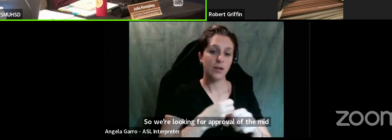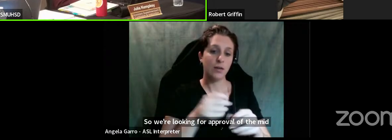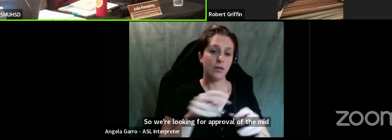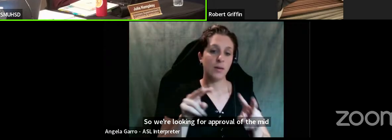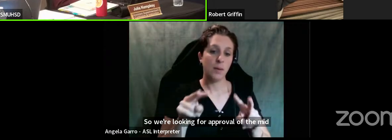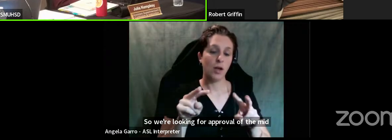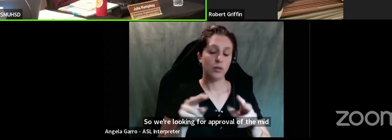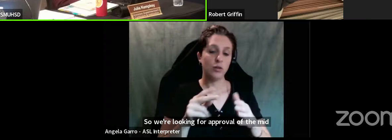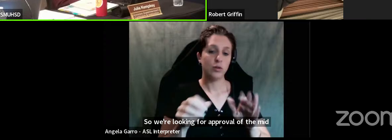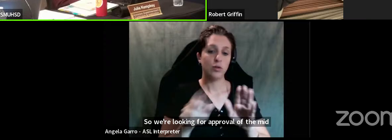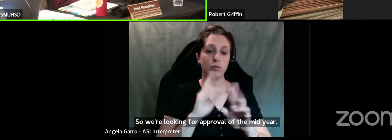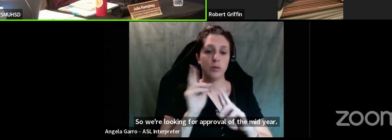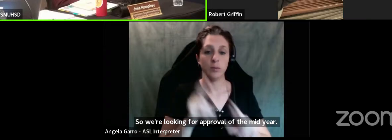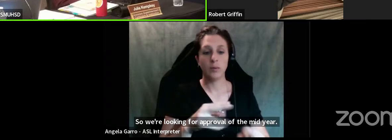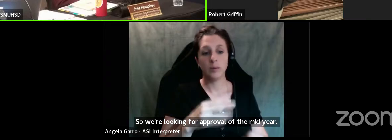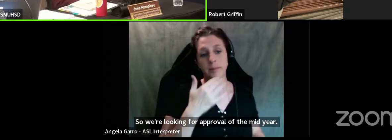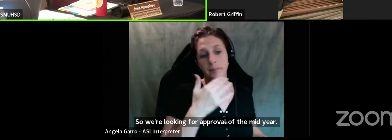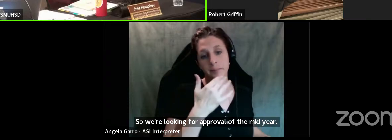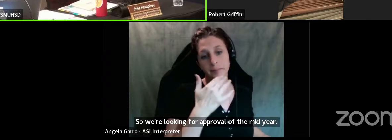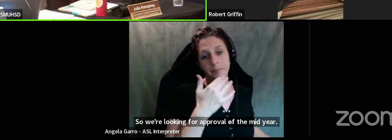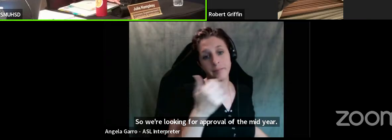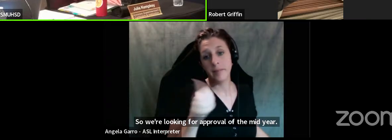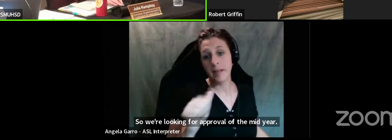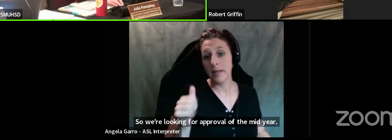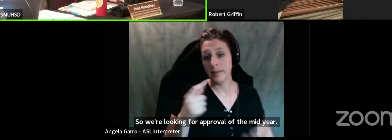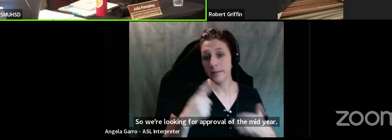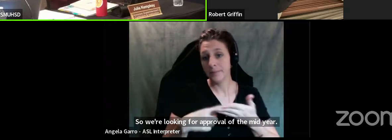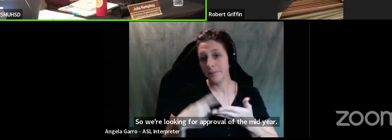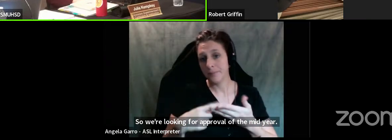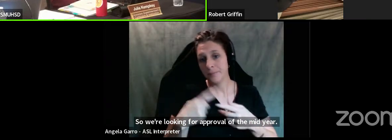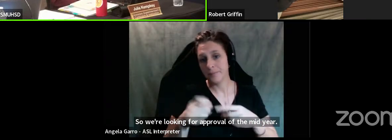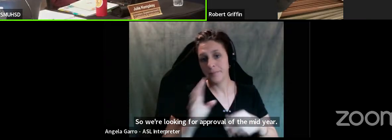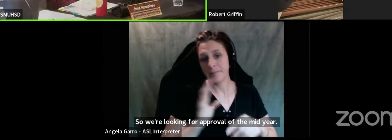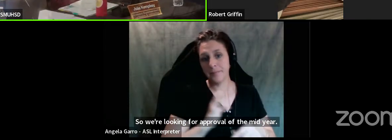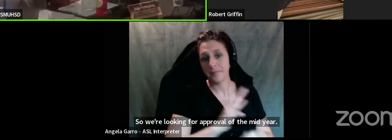report. Thank you. Is there any discussion from the board?